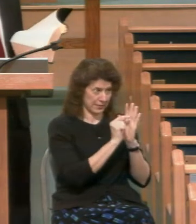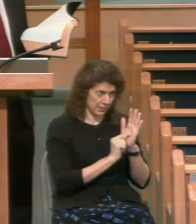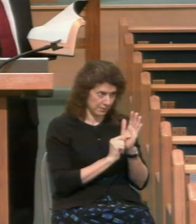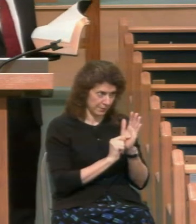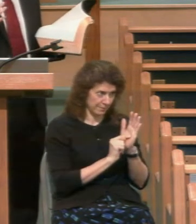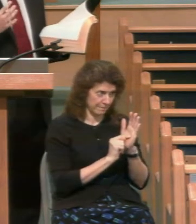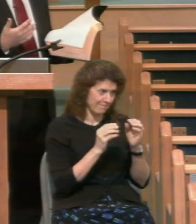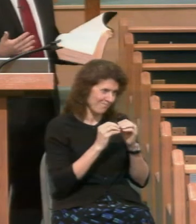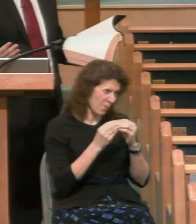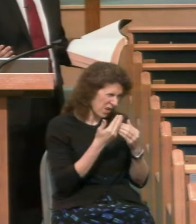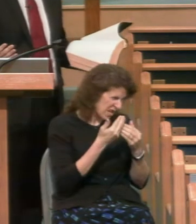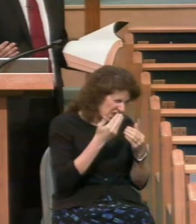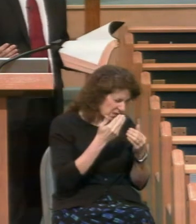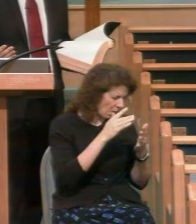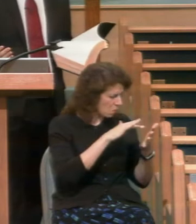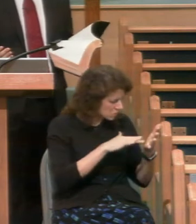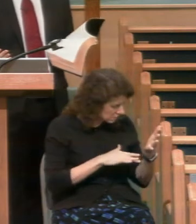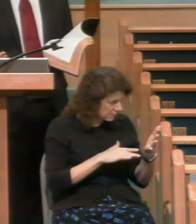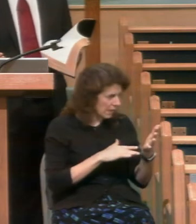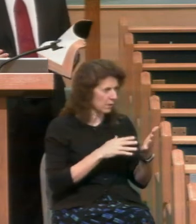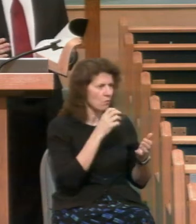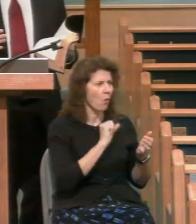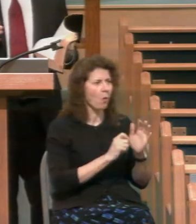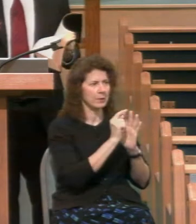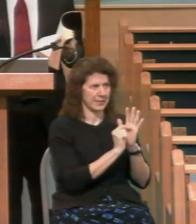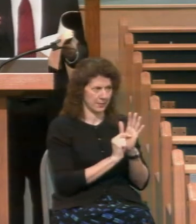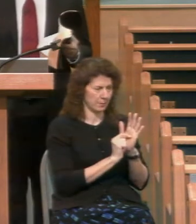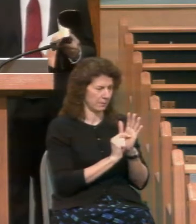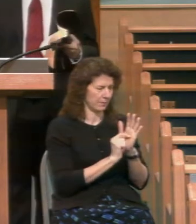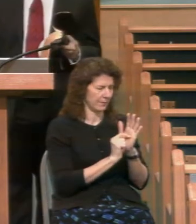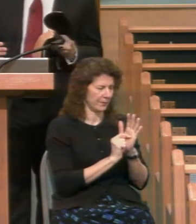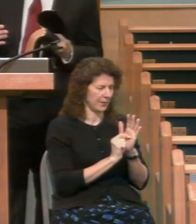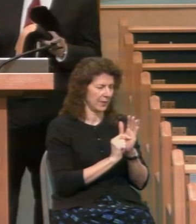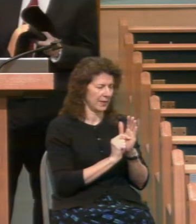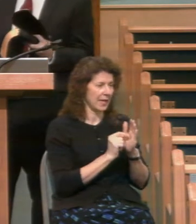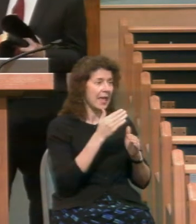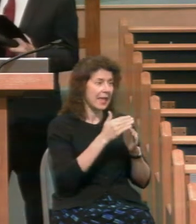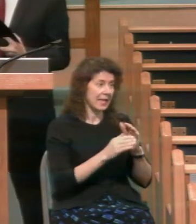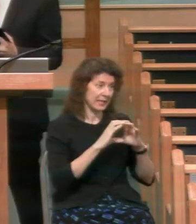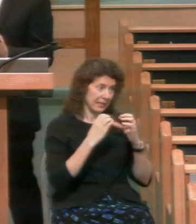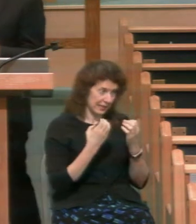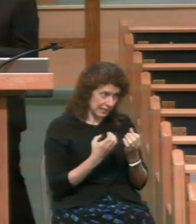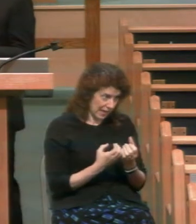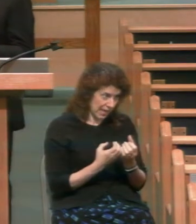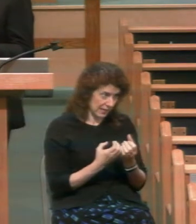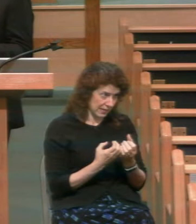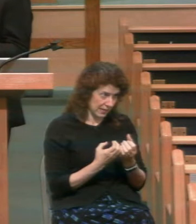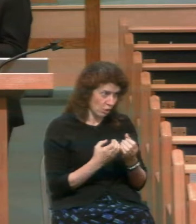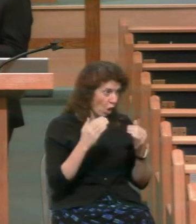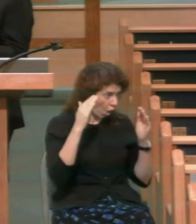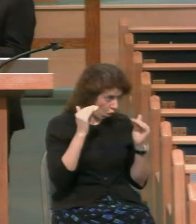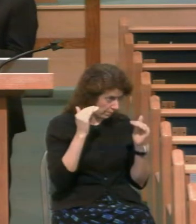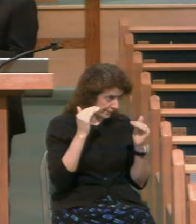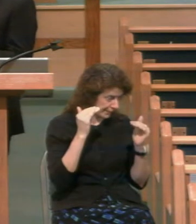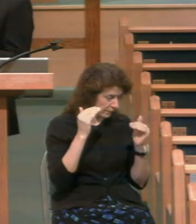us to walk through the story of the Old Testament. By the end of this class, ideally, we'd like to be able to